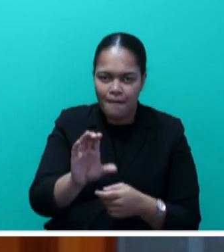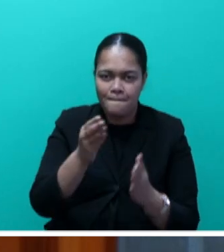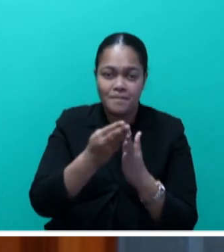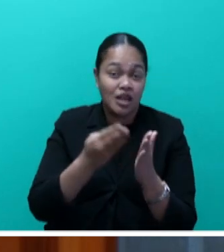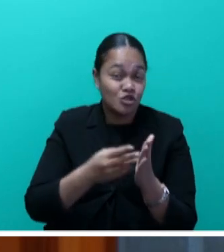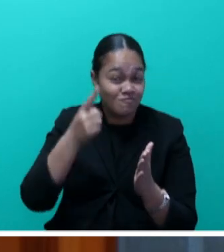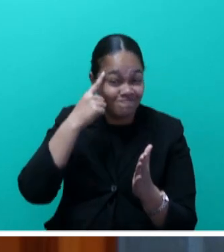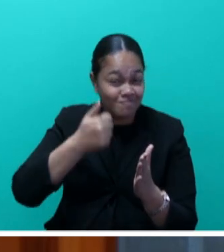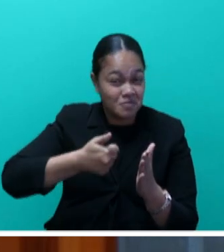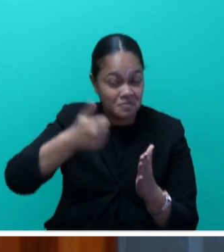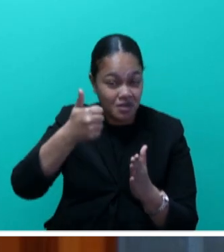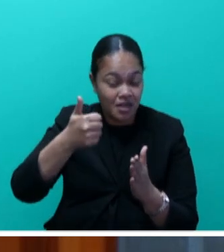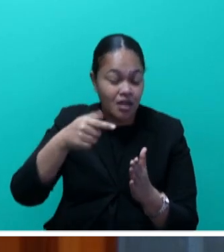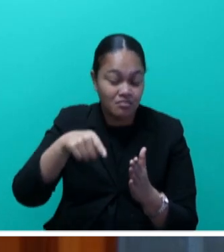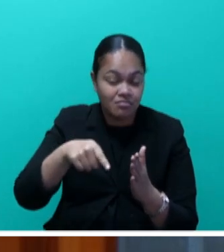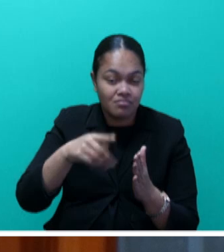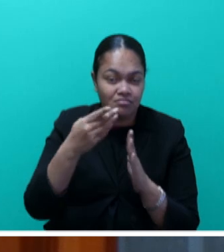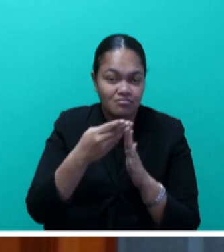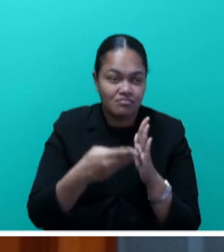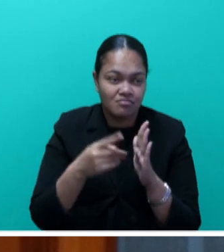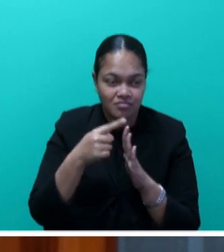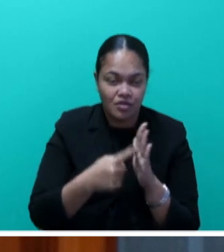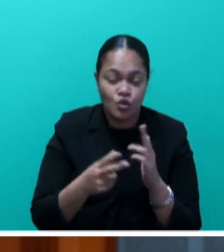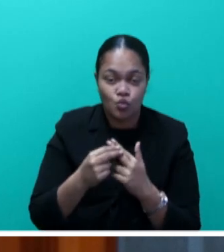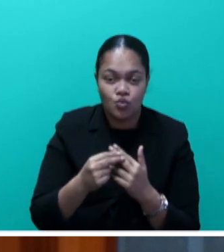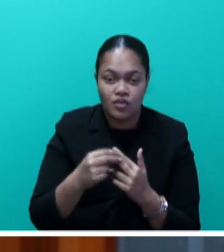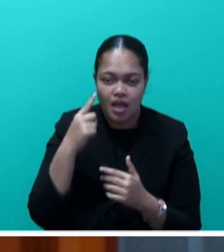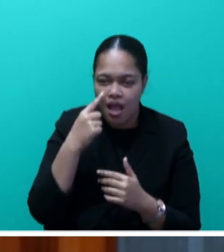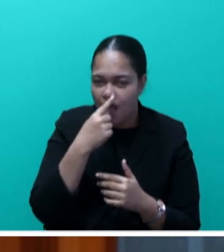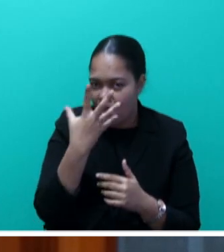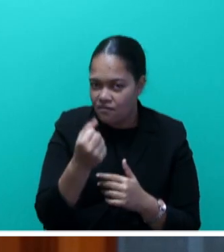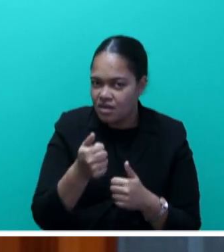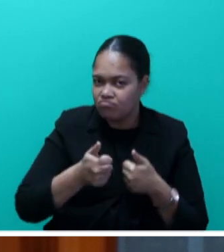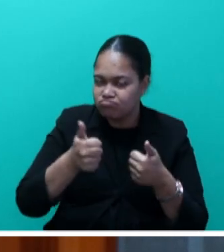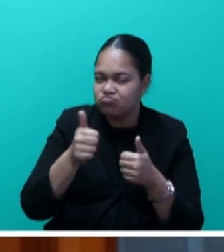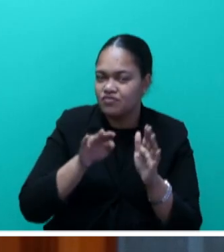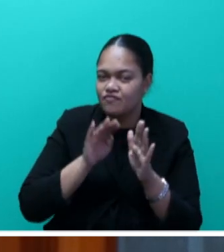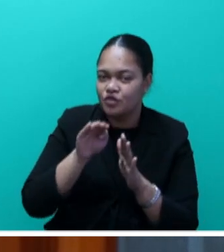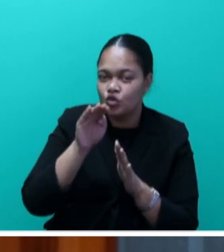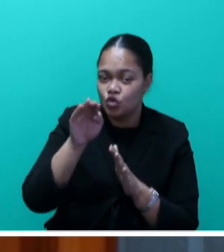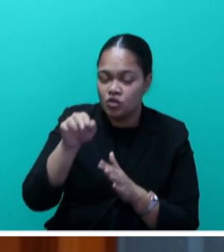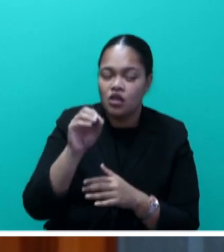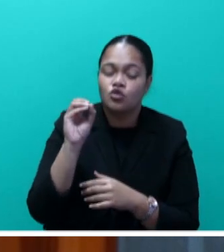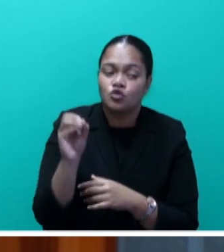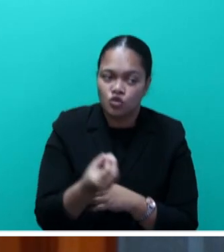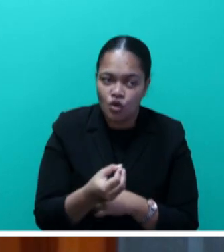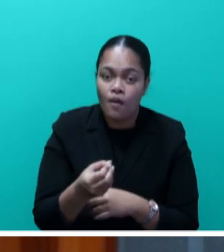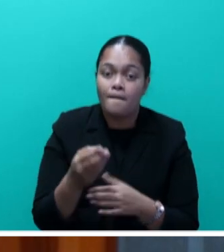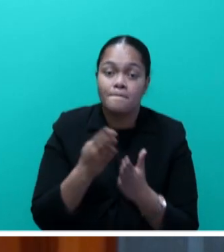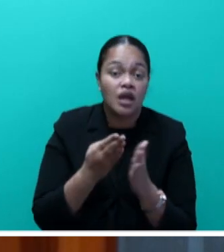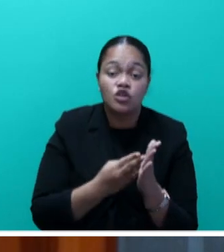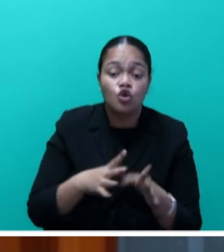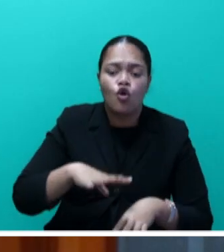smart under present circumstances with an eye on the future. The budget is building the confidence of our